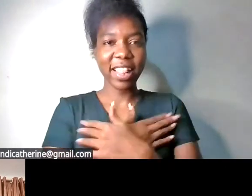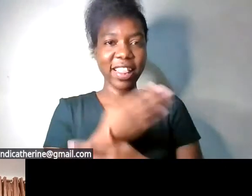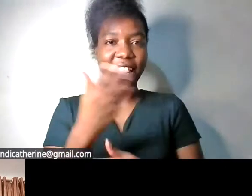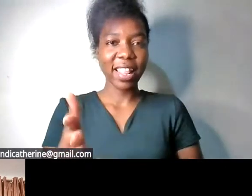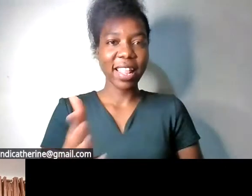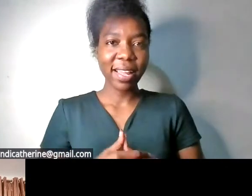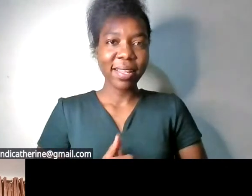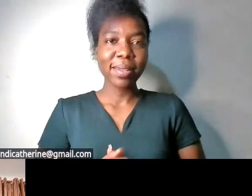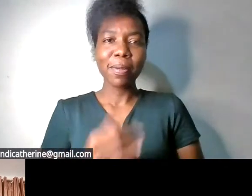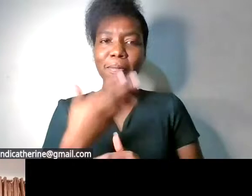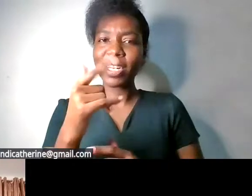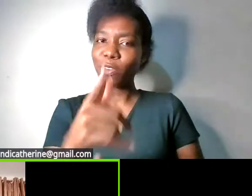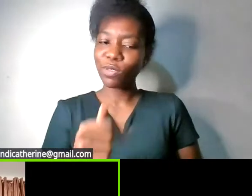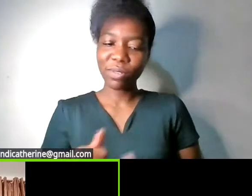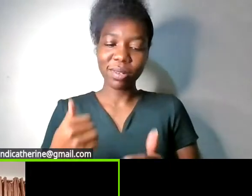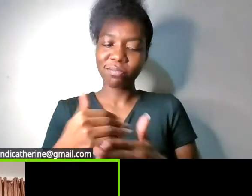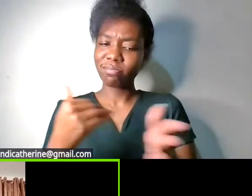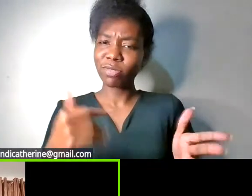from here?